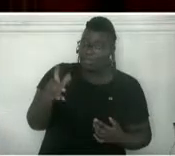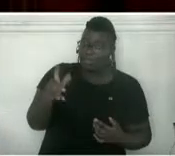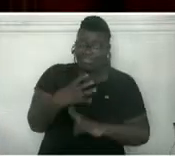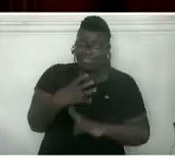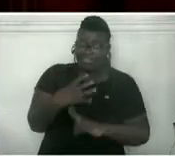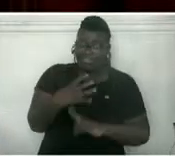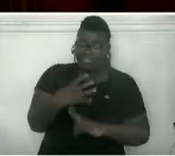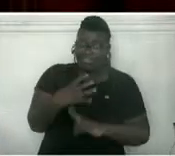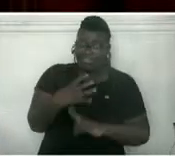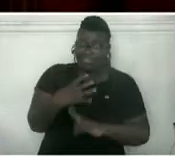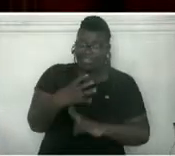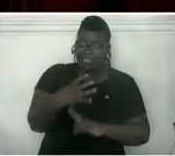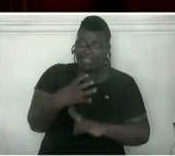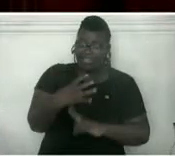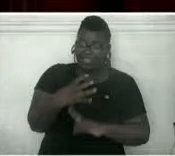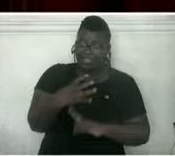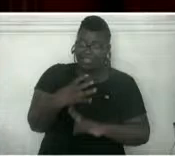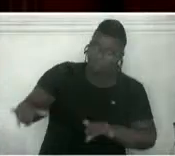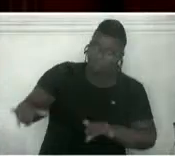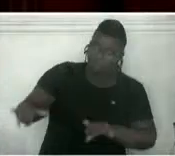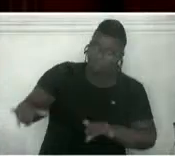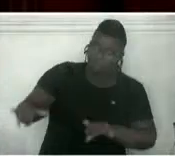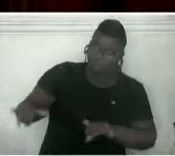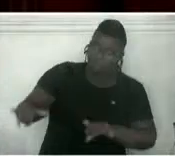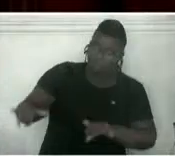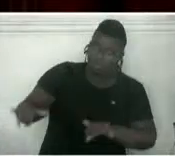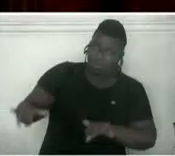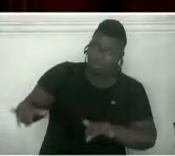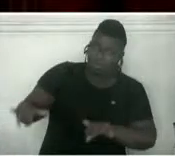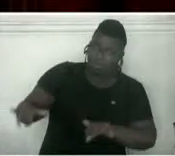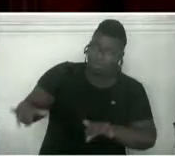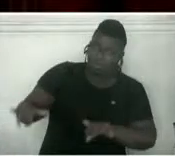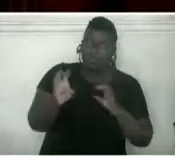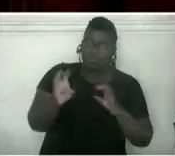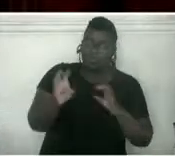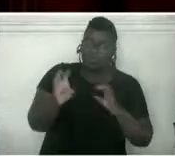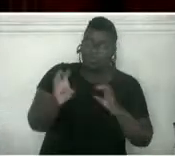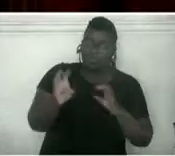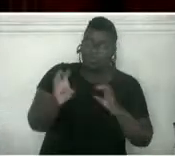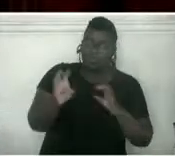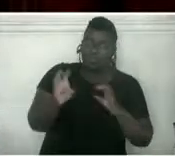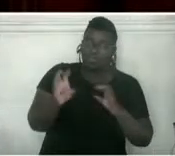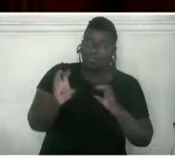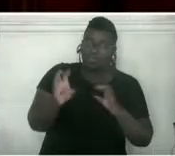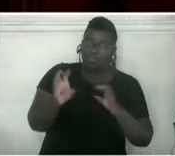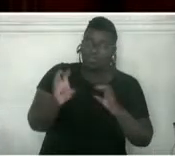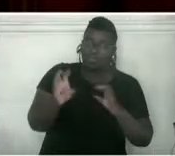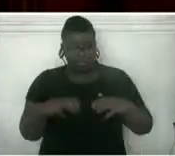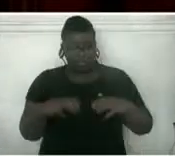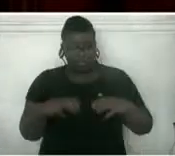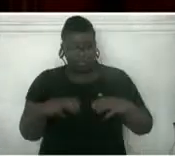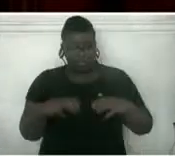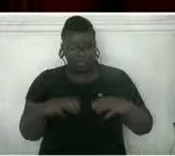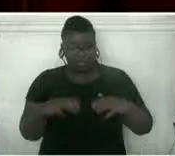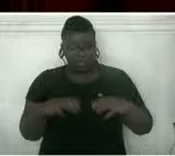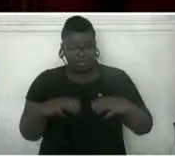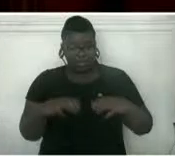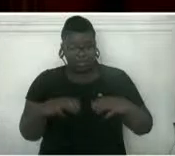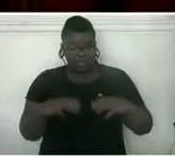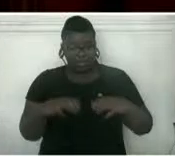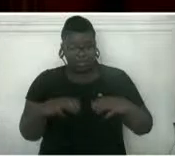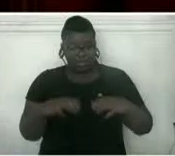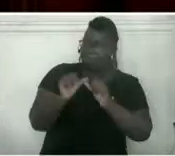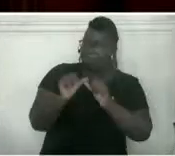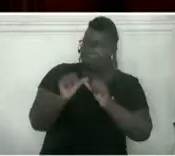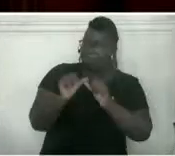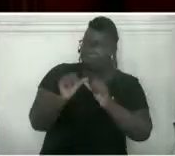achieved universal access to education. We are now focusing on bettering the system so